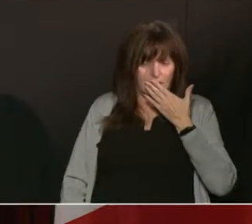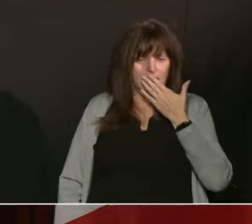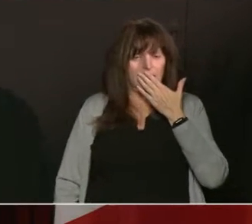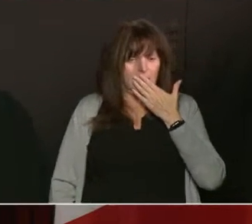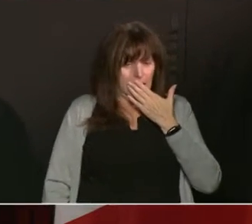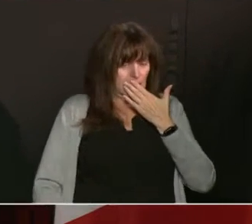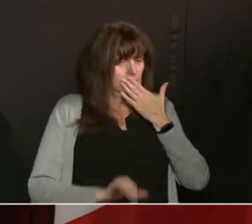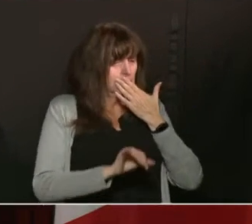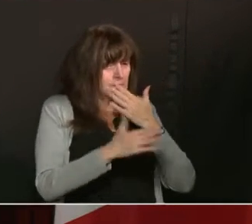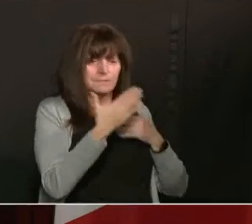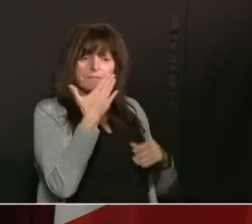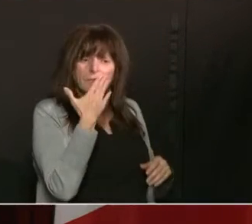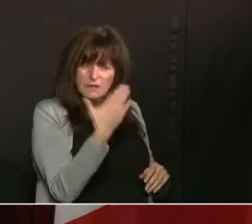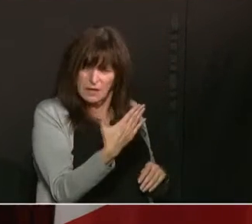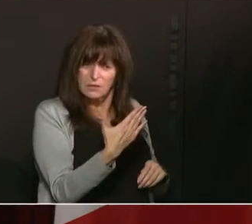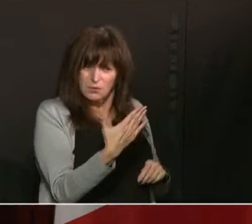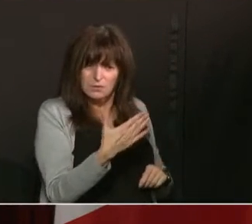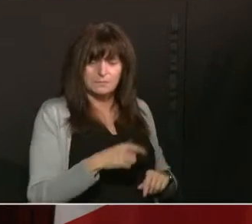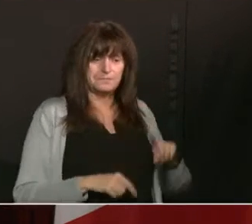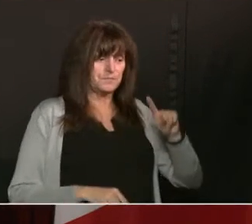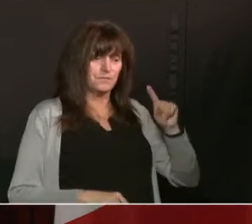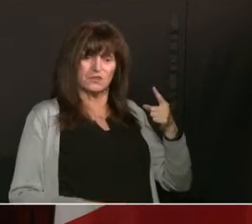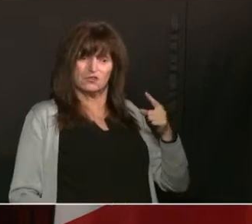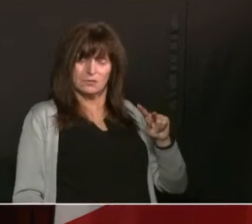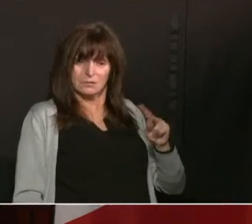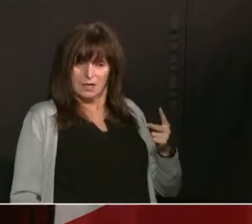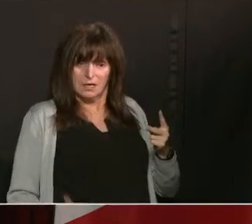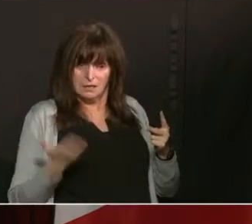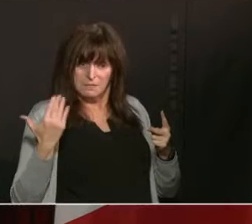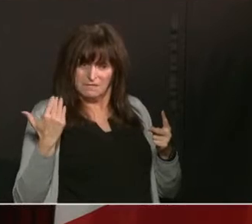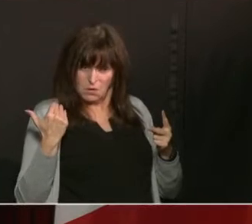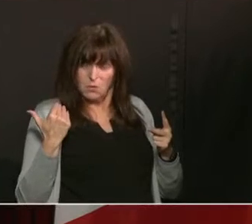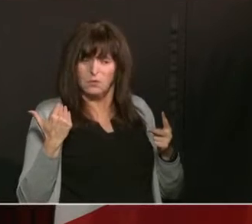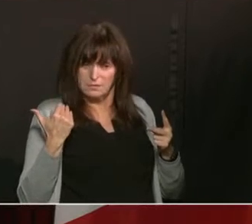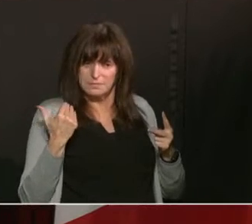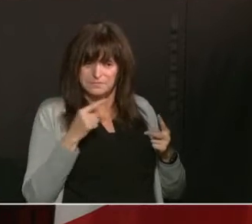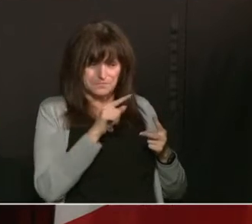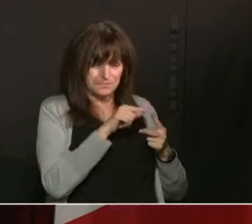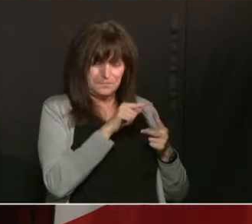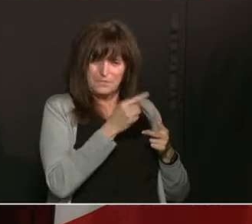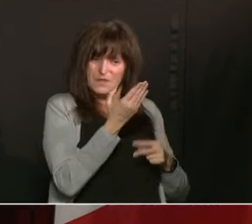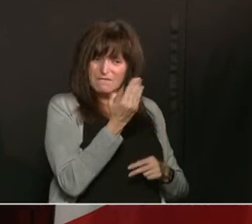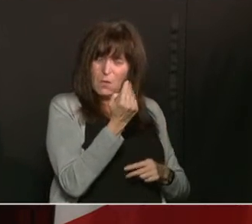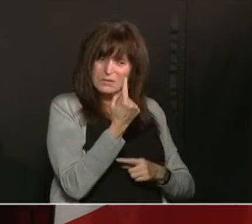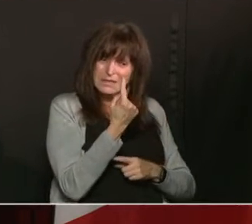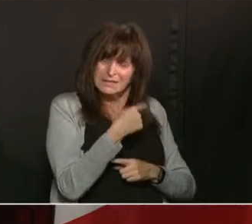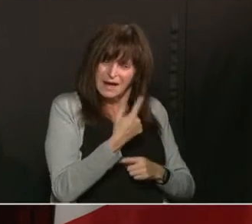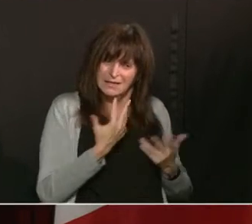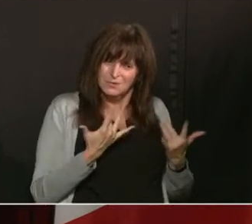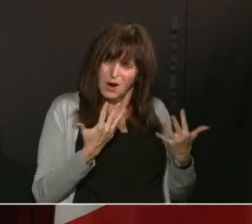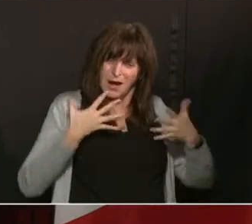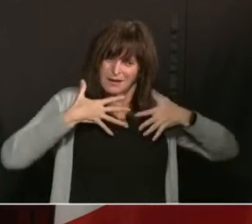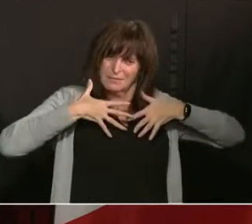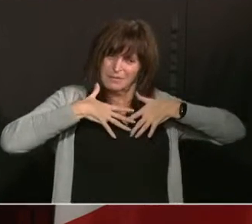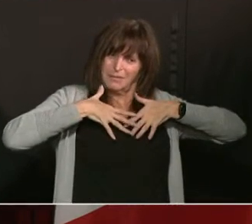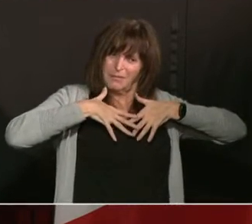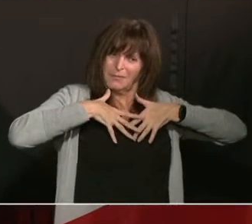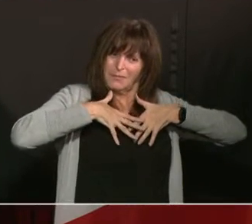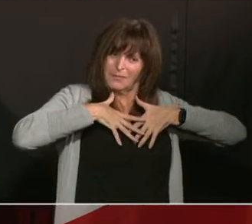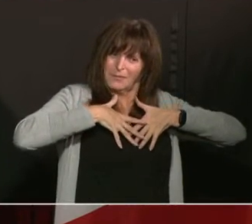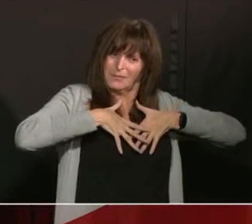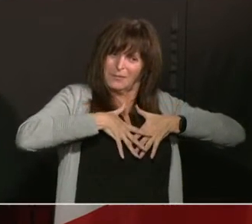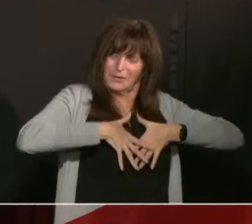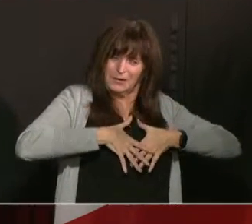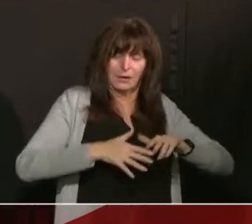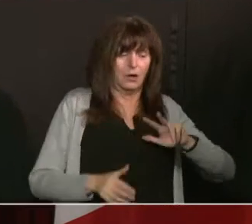series, first dose and second dose, we were saying it takes 14 days to boost your immunity. We know with the booster dose, though, within 5 to 7